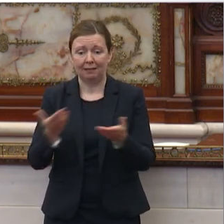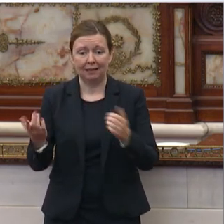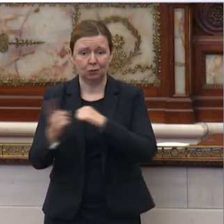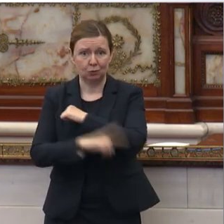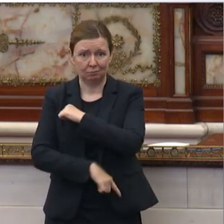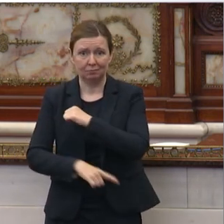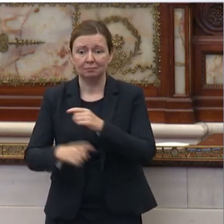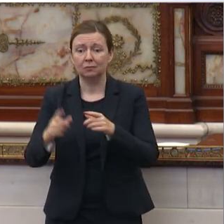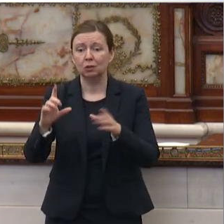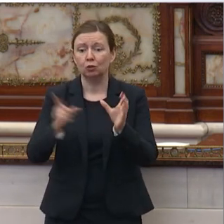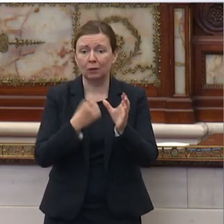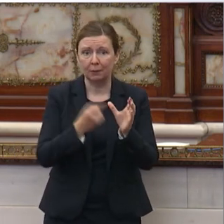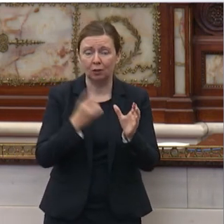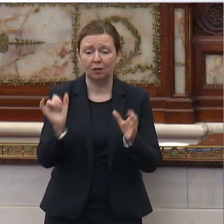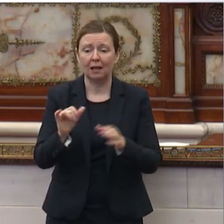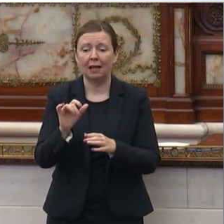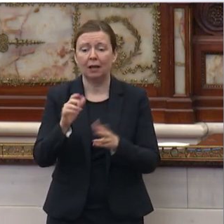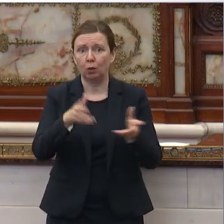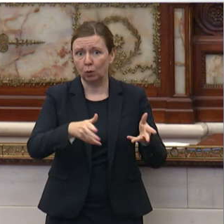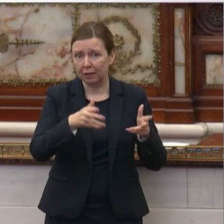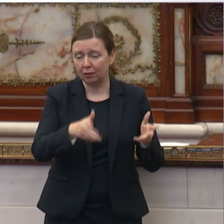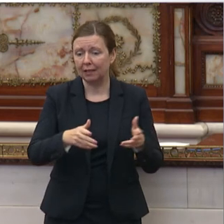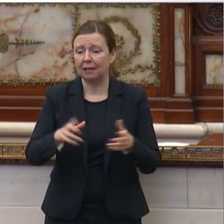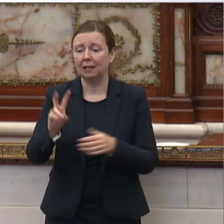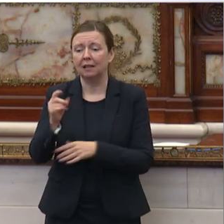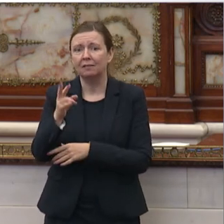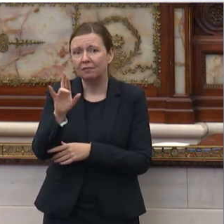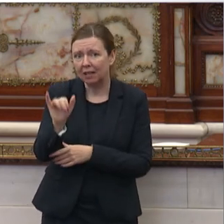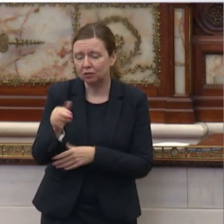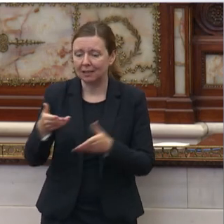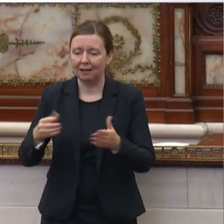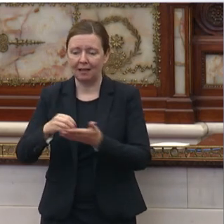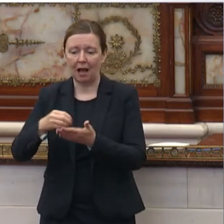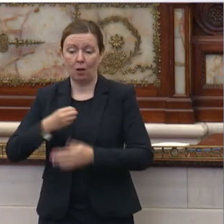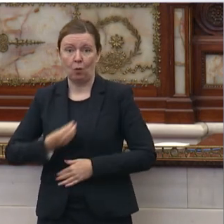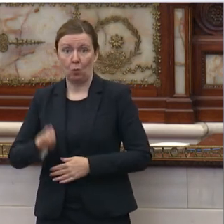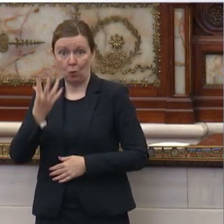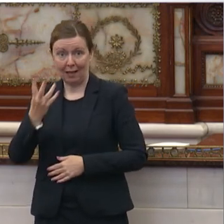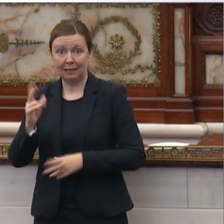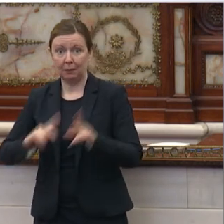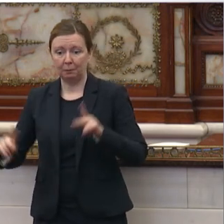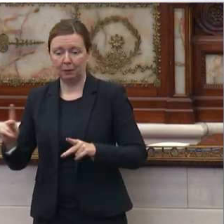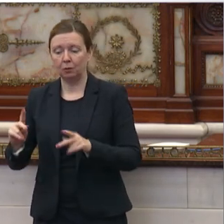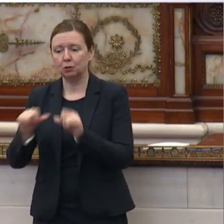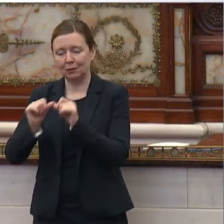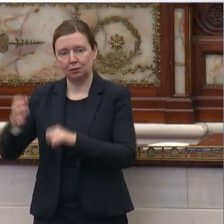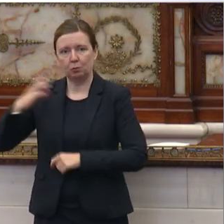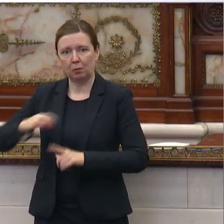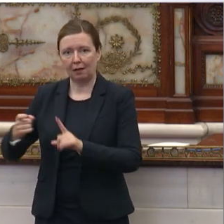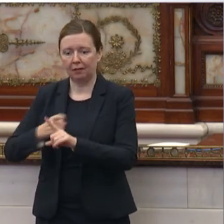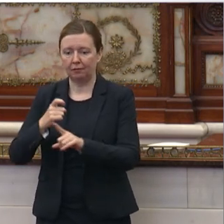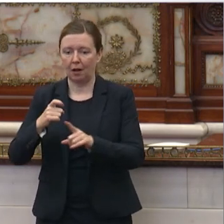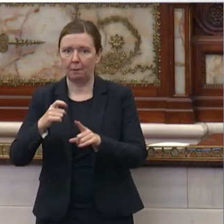loitering, vagrancy, and allowed whites to continue to profit off of unpaid labor of Black Americans. Over the